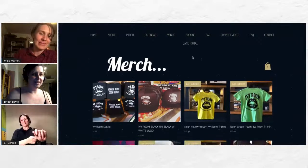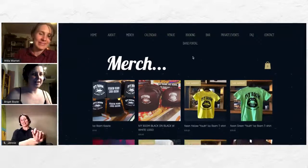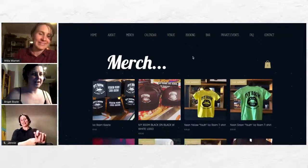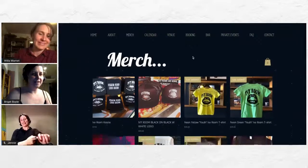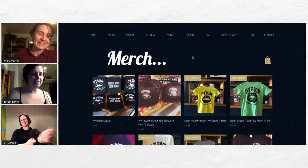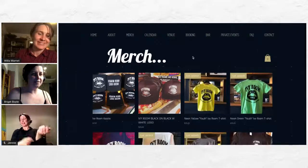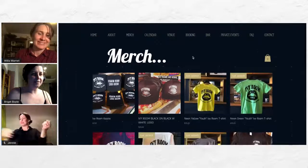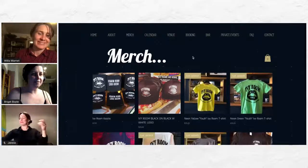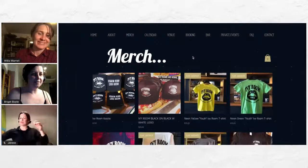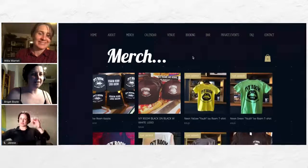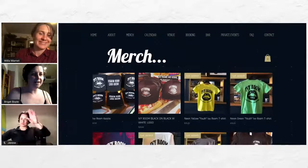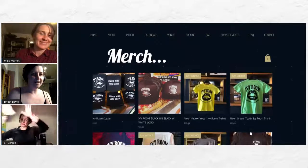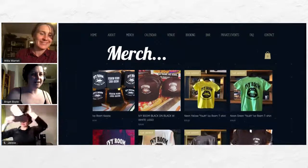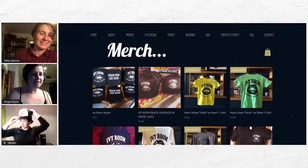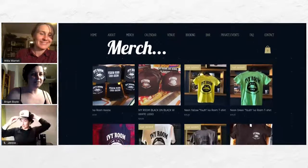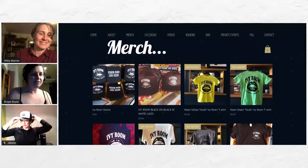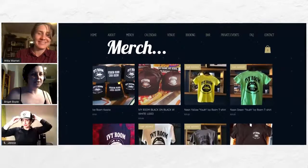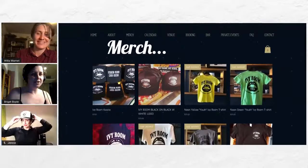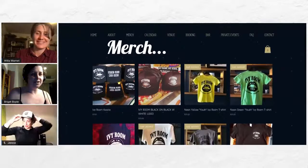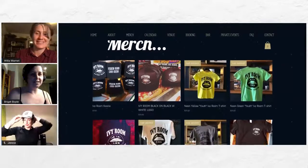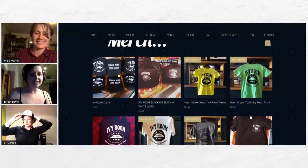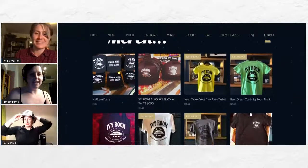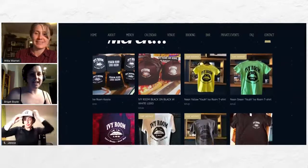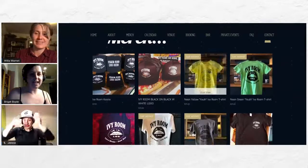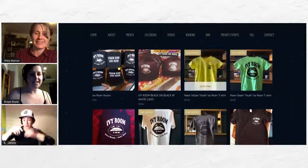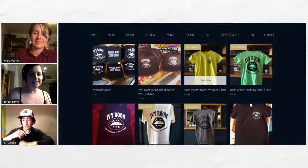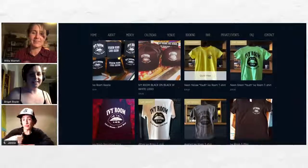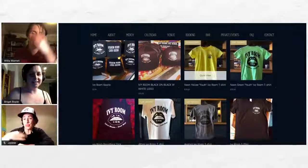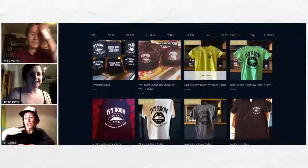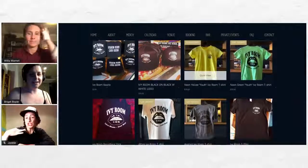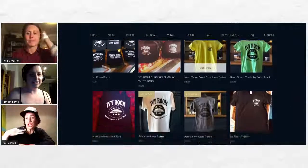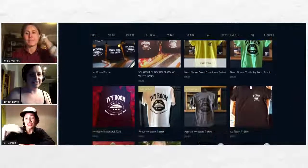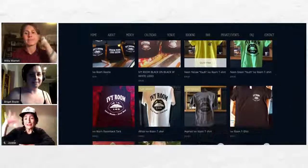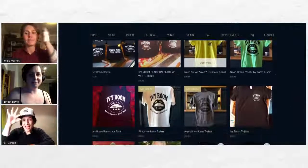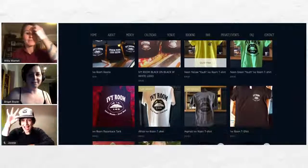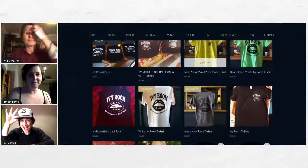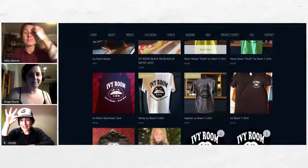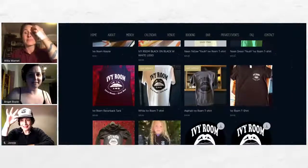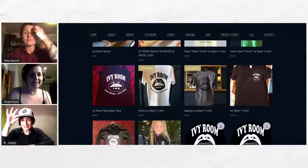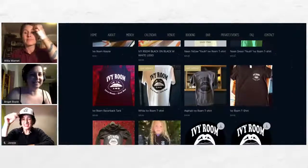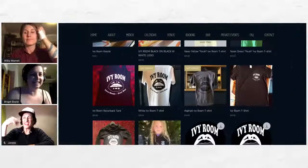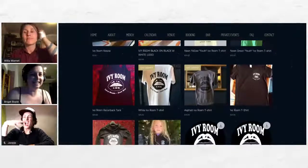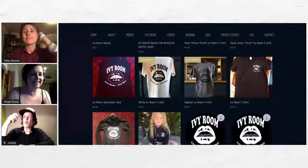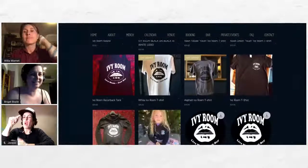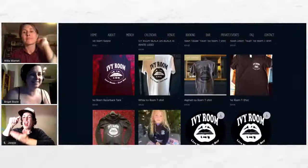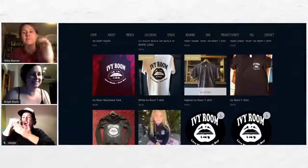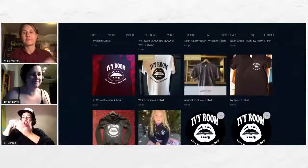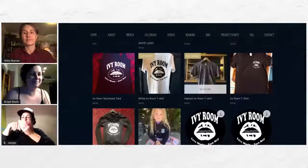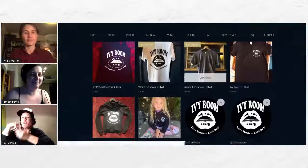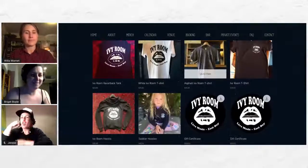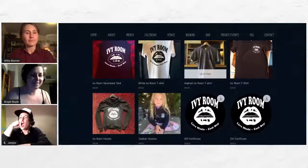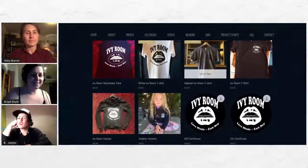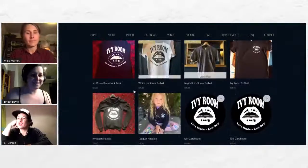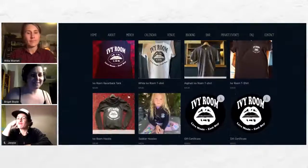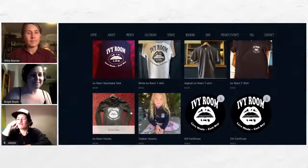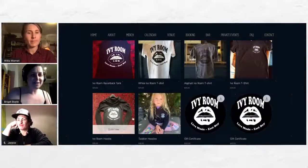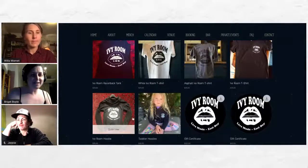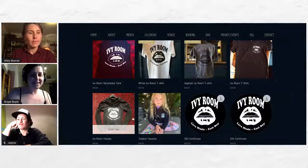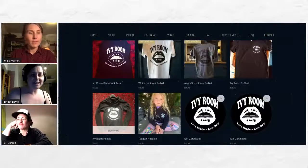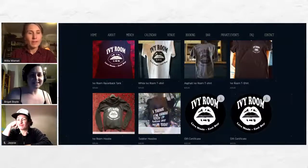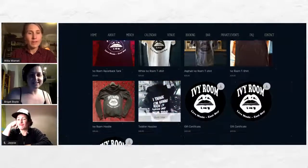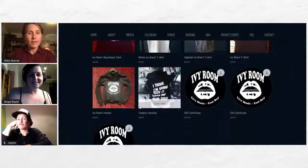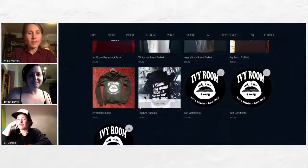you please? Check it out. So we've got shirts and hats, and I want one of everything.